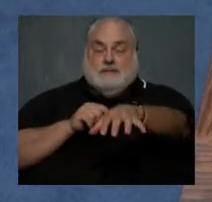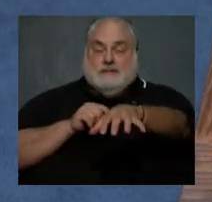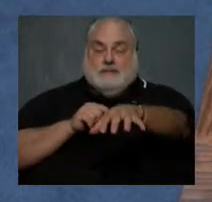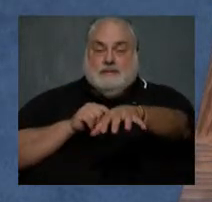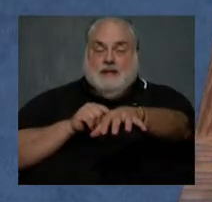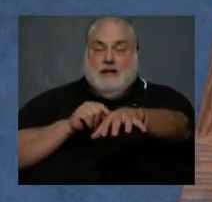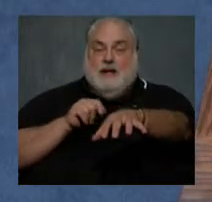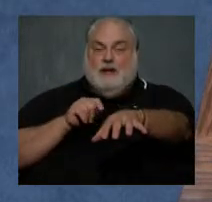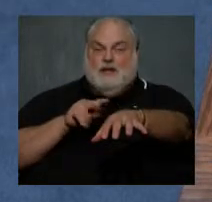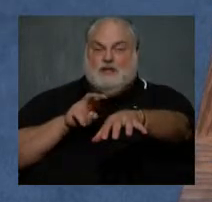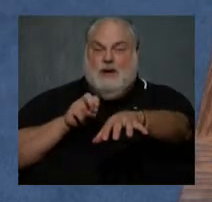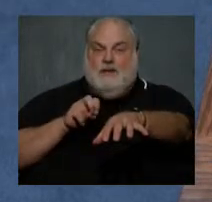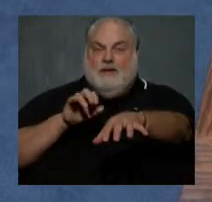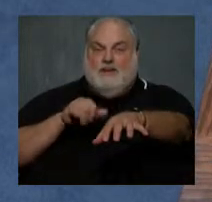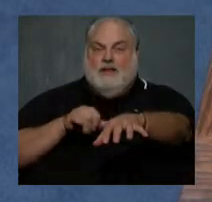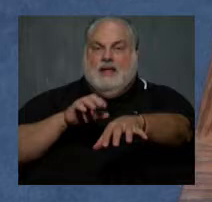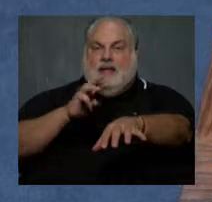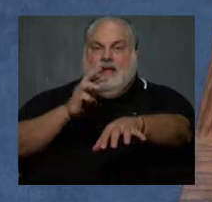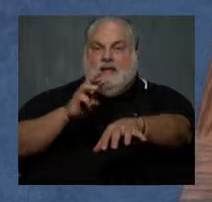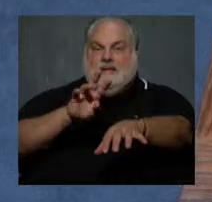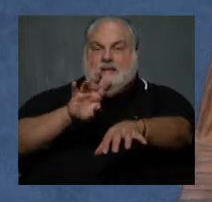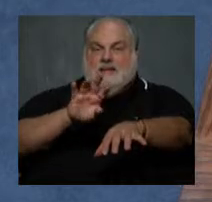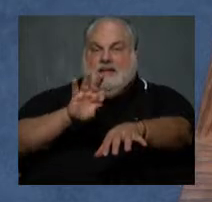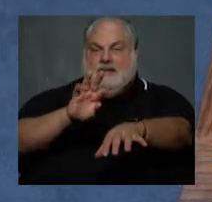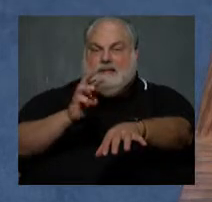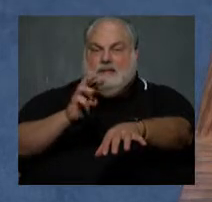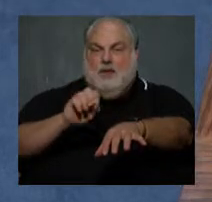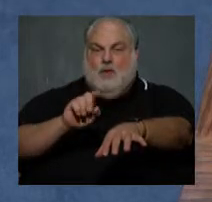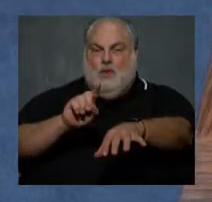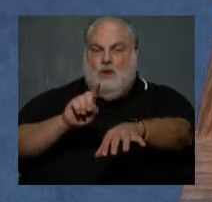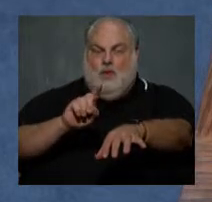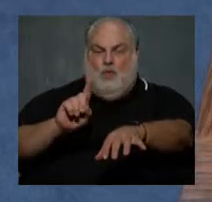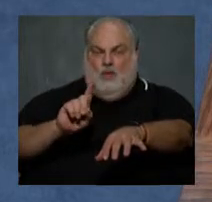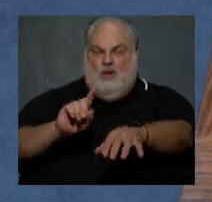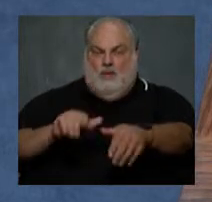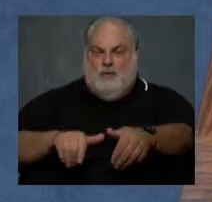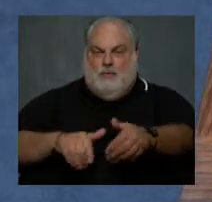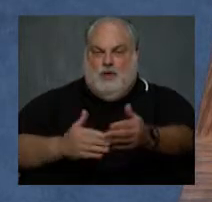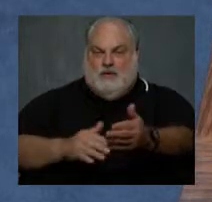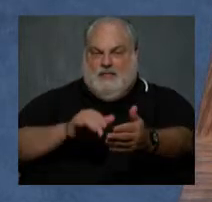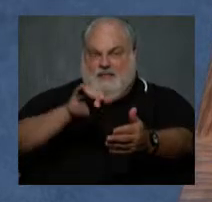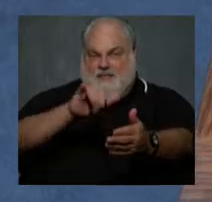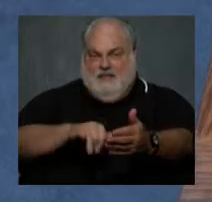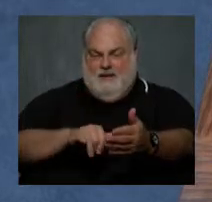neighbor's driveway would be the 9601, which is where this is proposed.